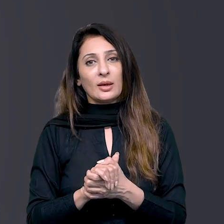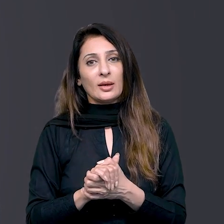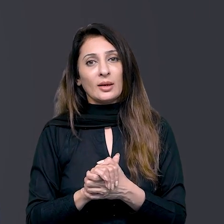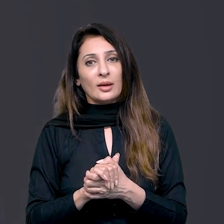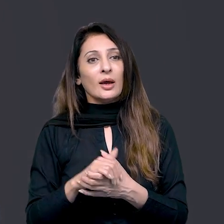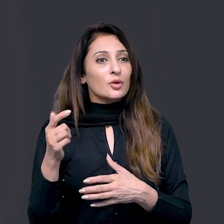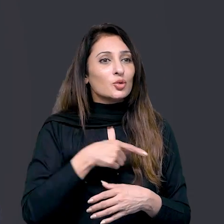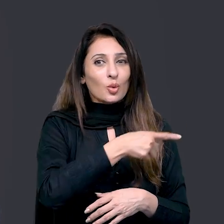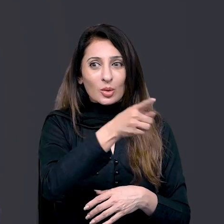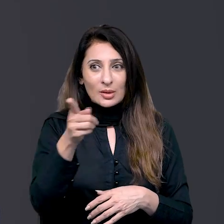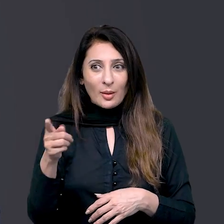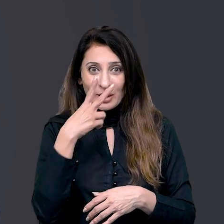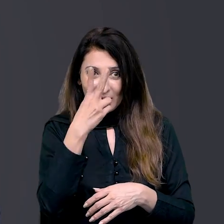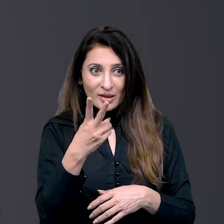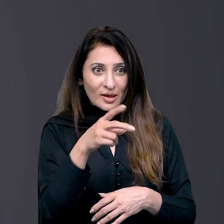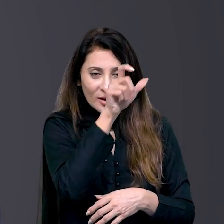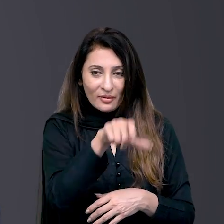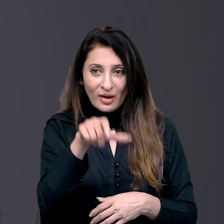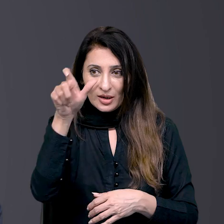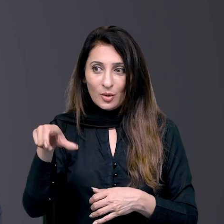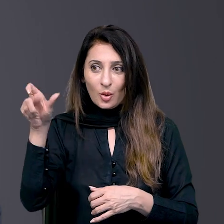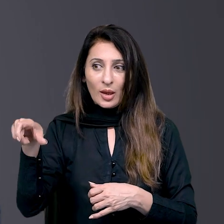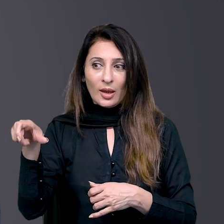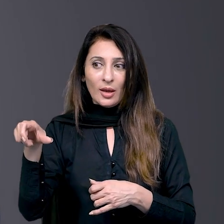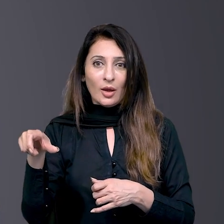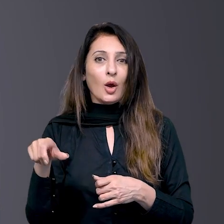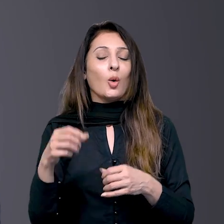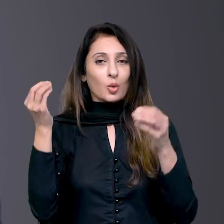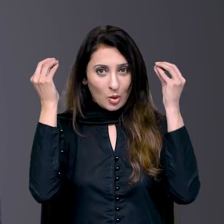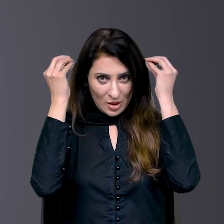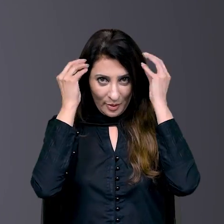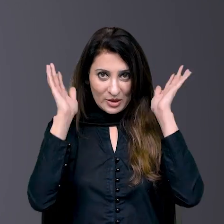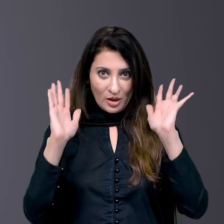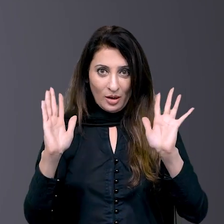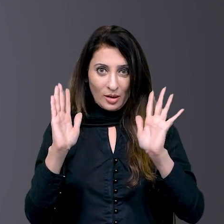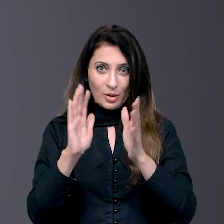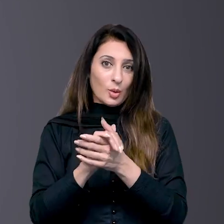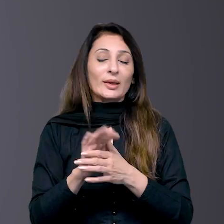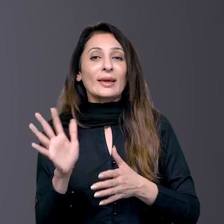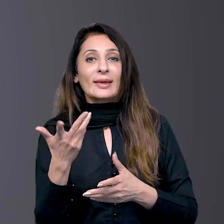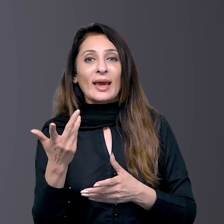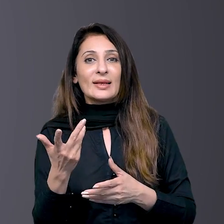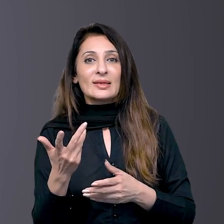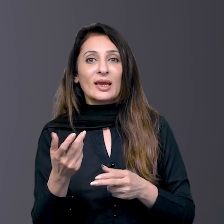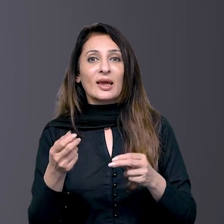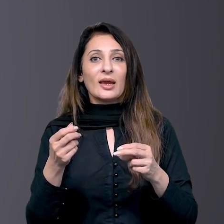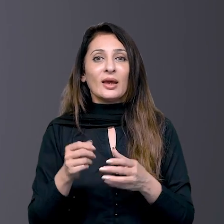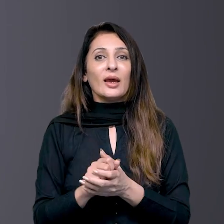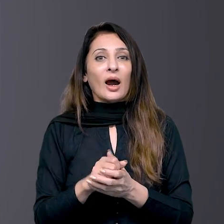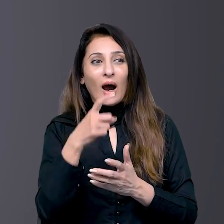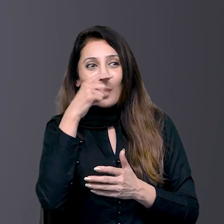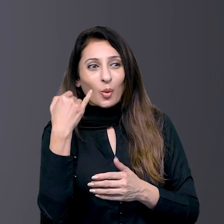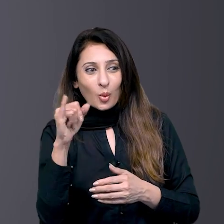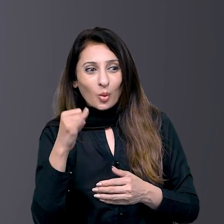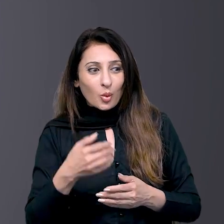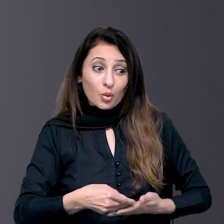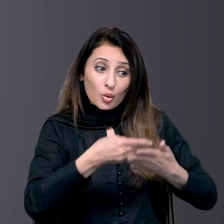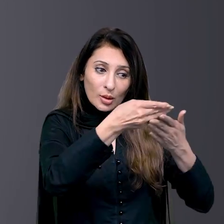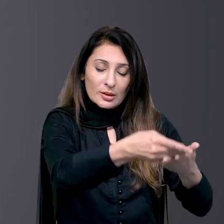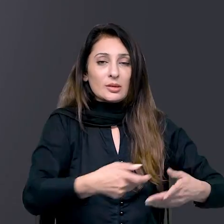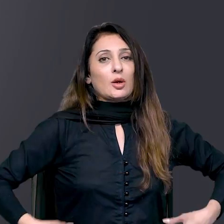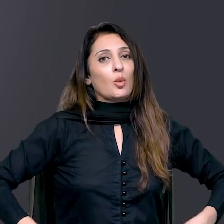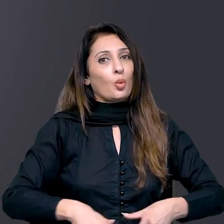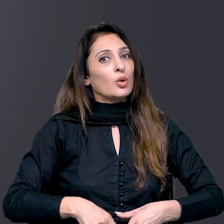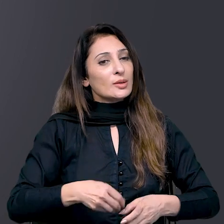today would give viewers a good synopsis and a thorough synopsis on how to register